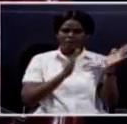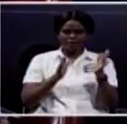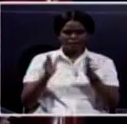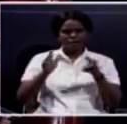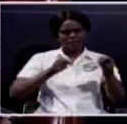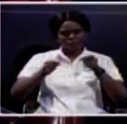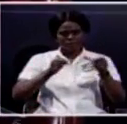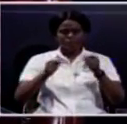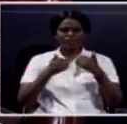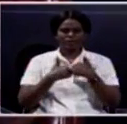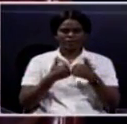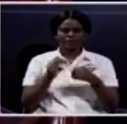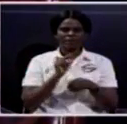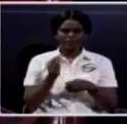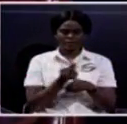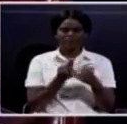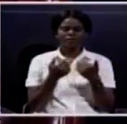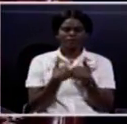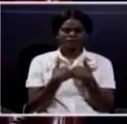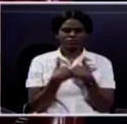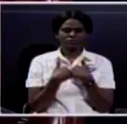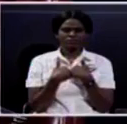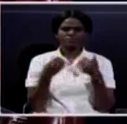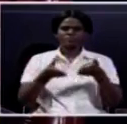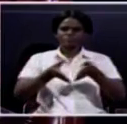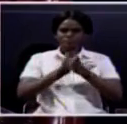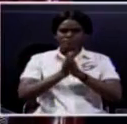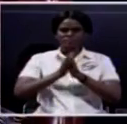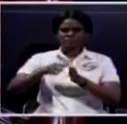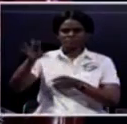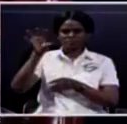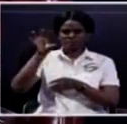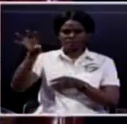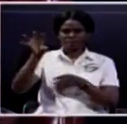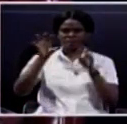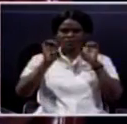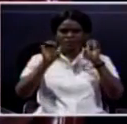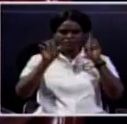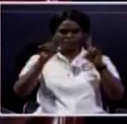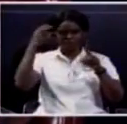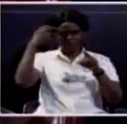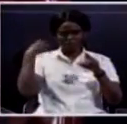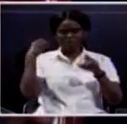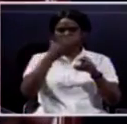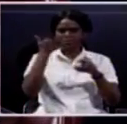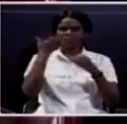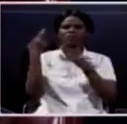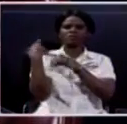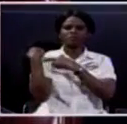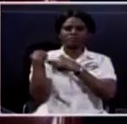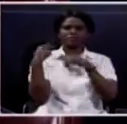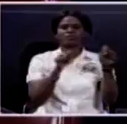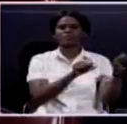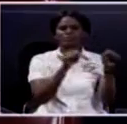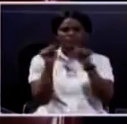To this effect, we have asked the provincial education officers to be in charge of transferring